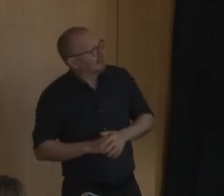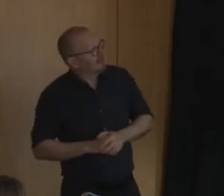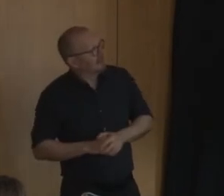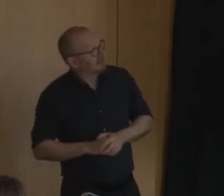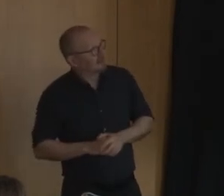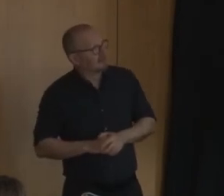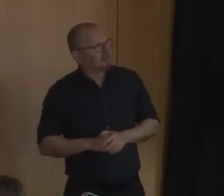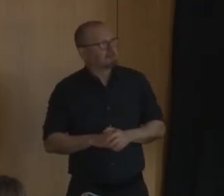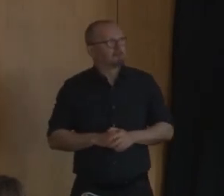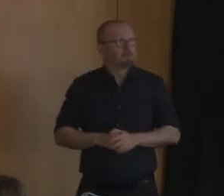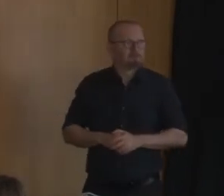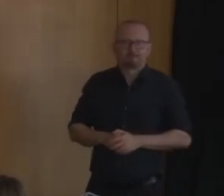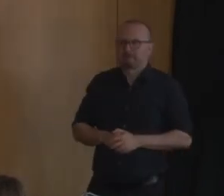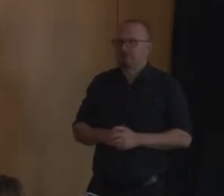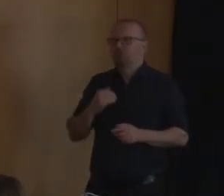or over the back at midday.